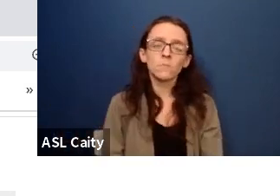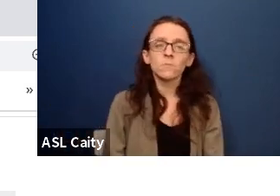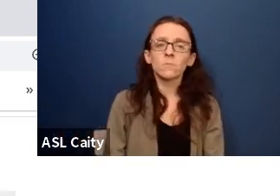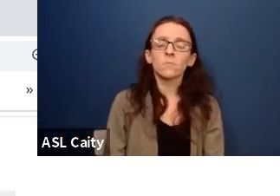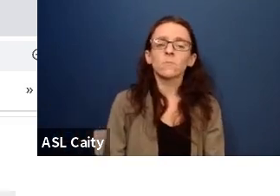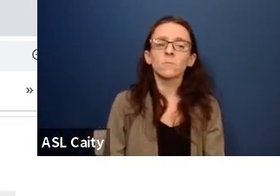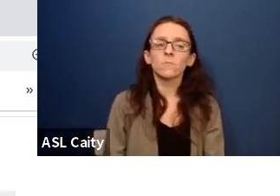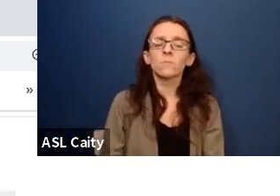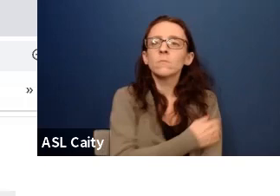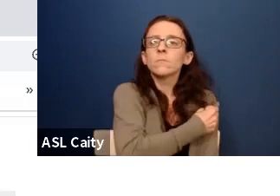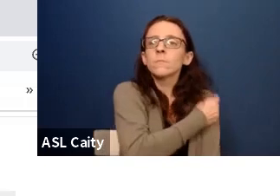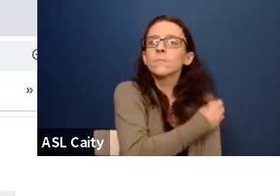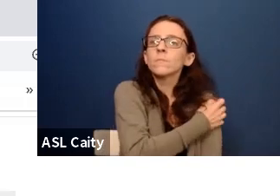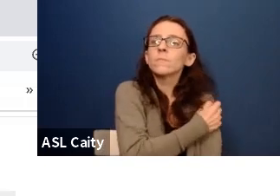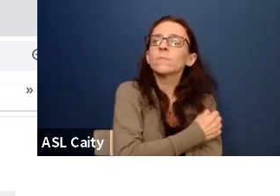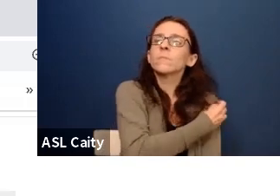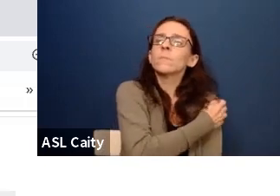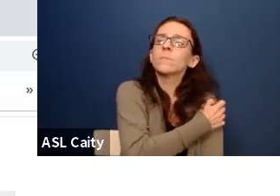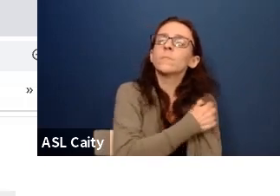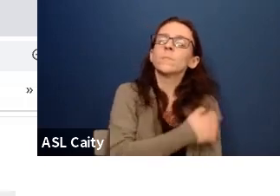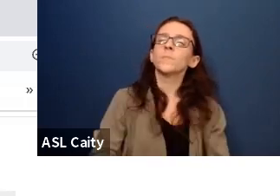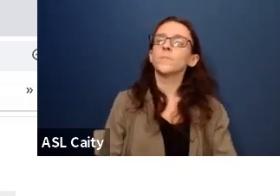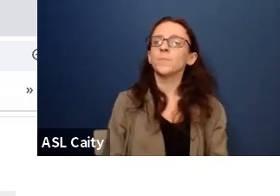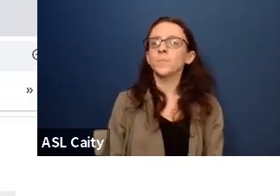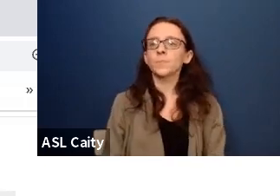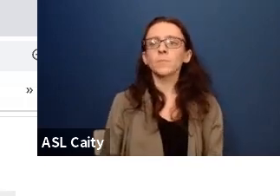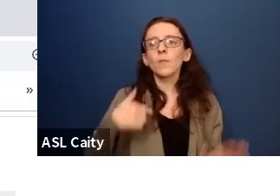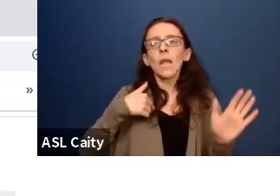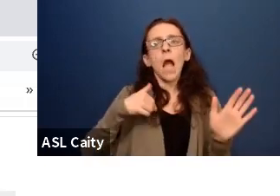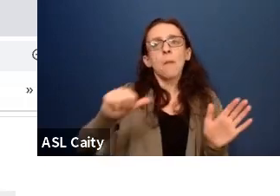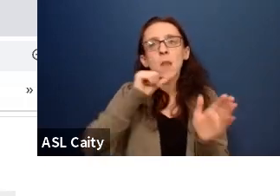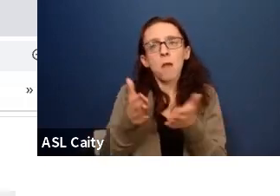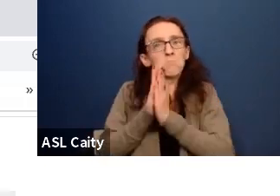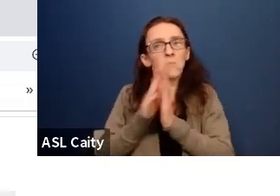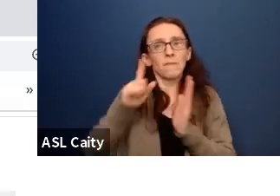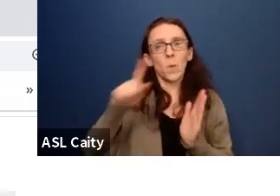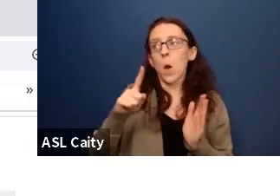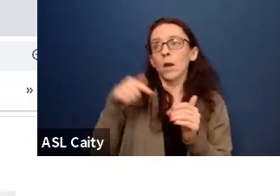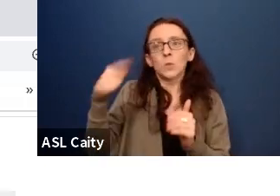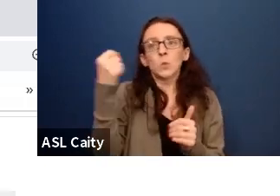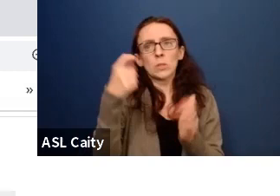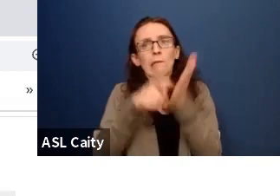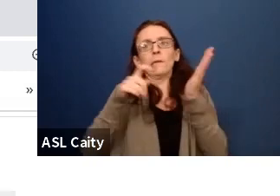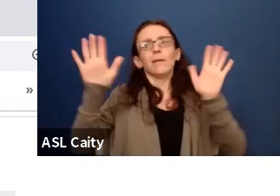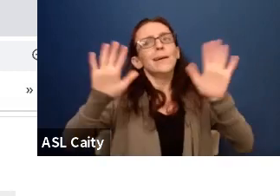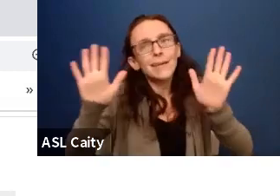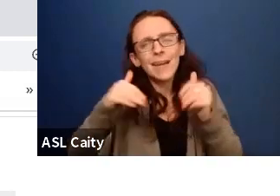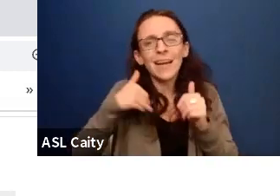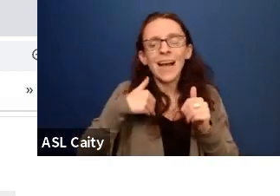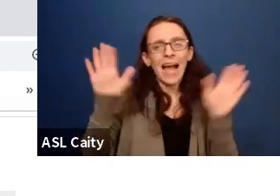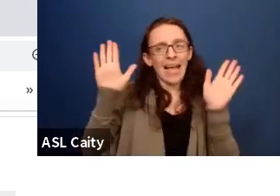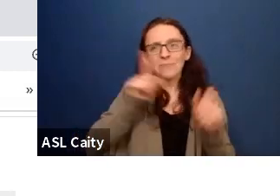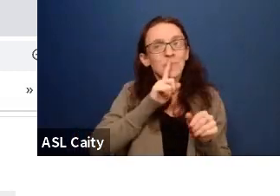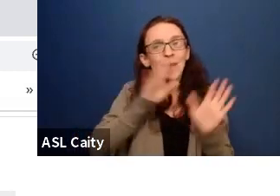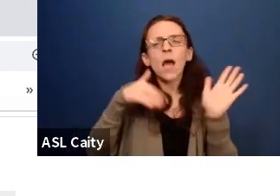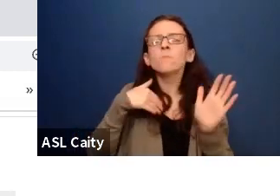And I'm not saying that this has to be done by Tuesday. I'm just asking if this is a way to help us